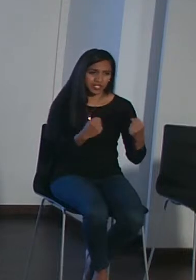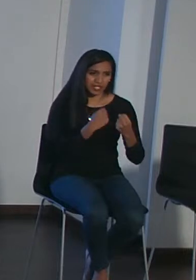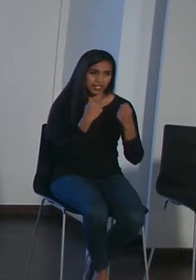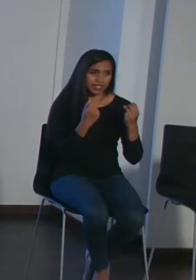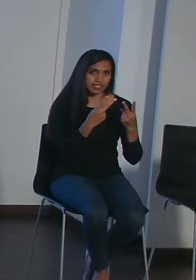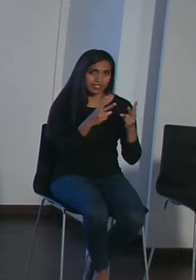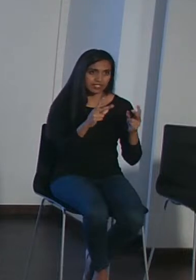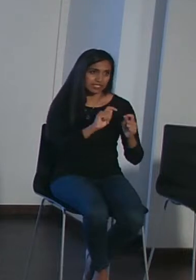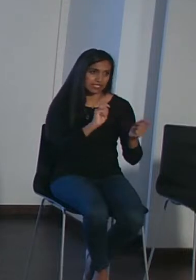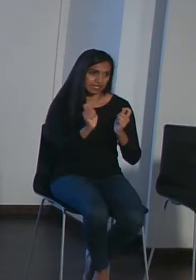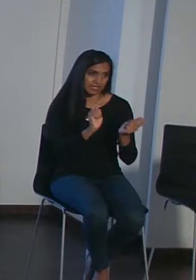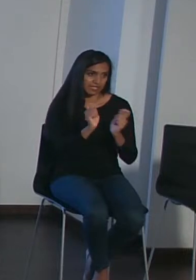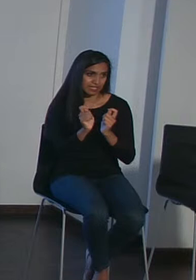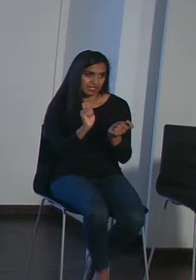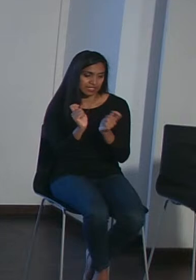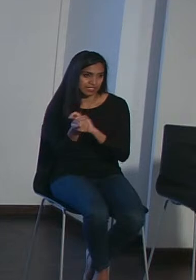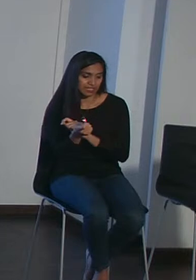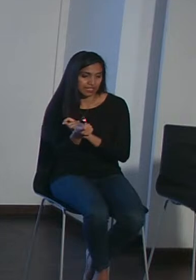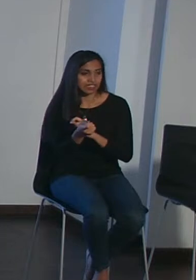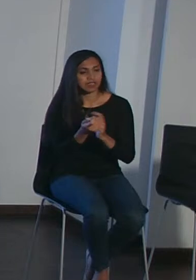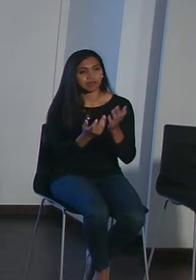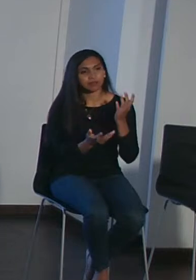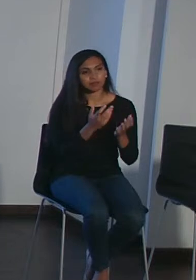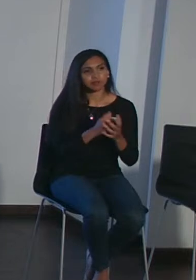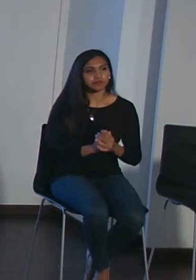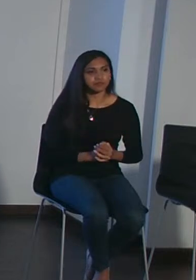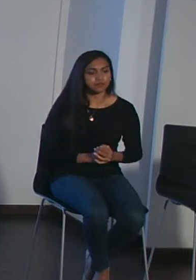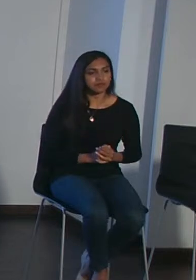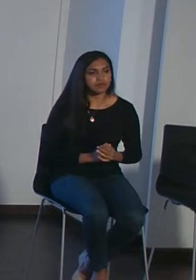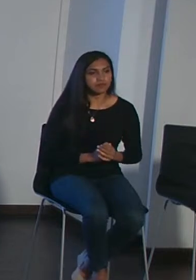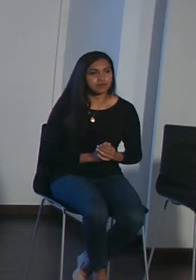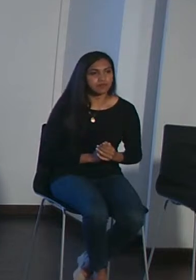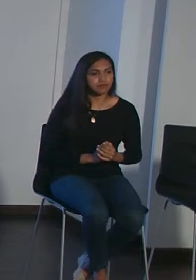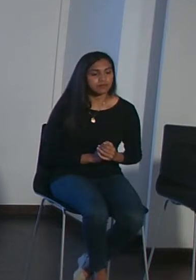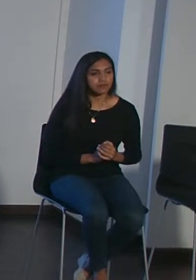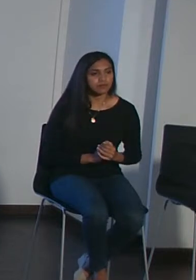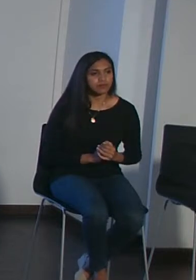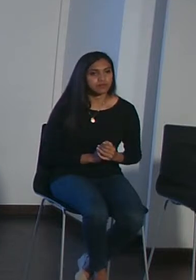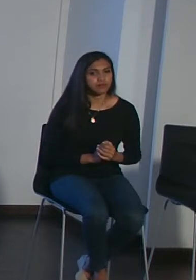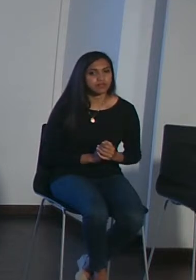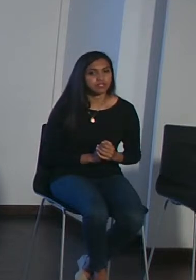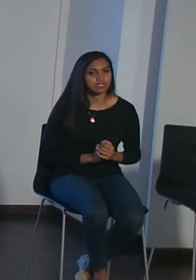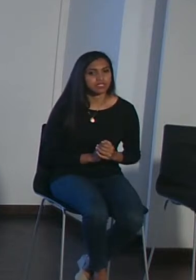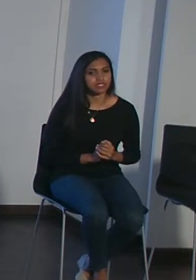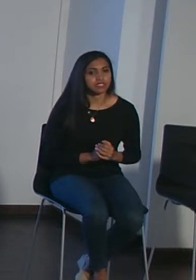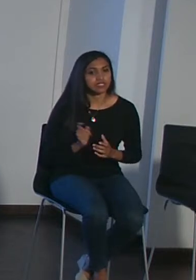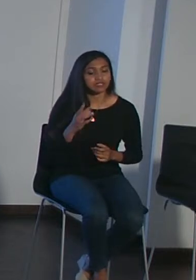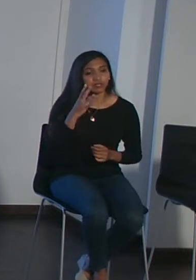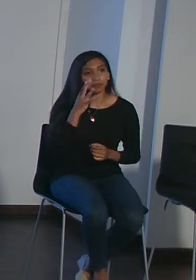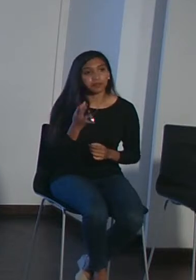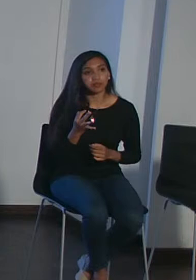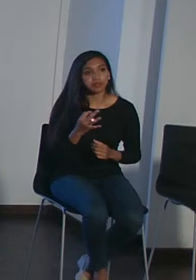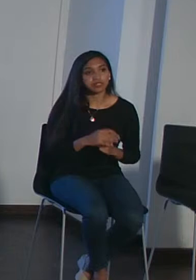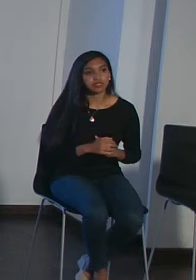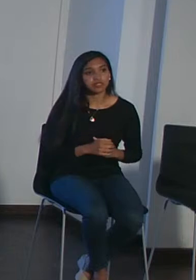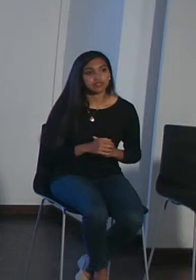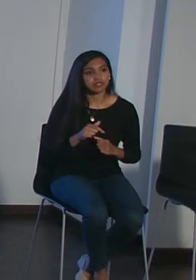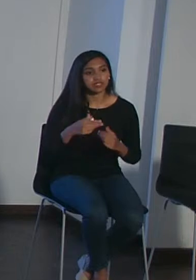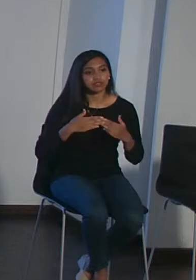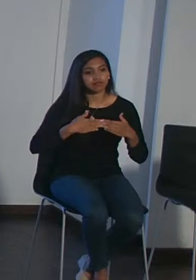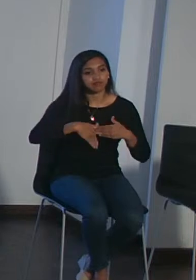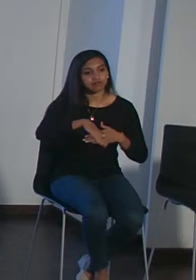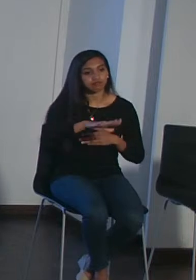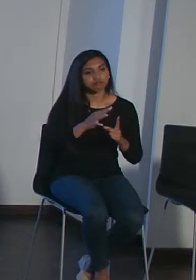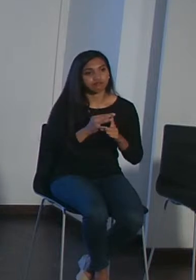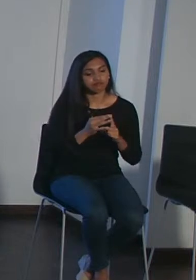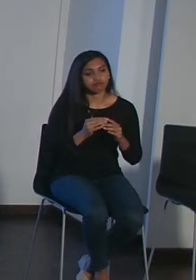censorship or against censorship, against the grain, and that's important that we continue to do